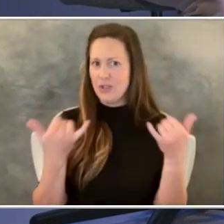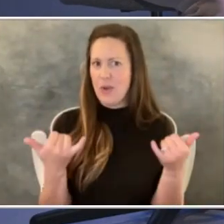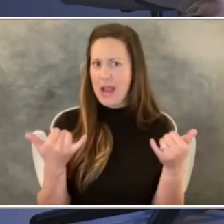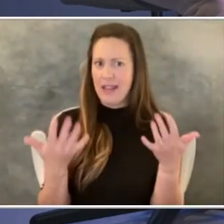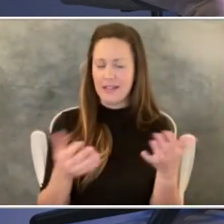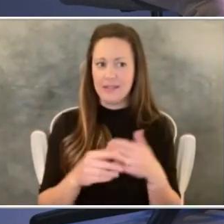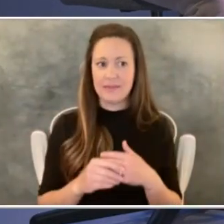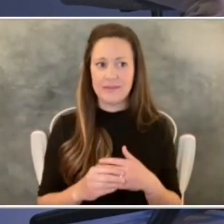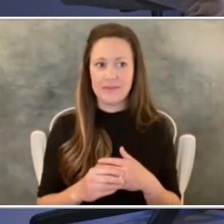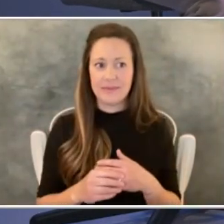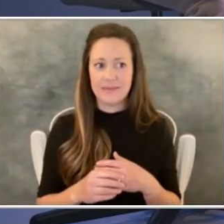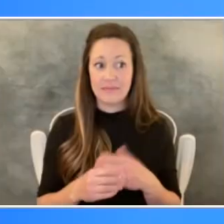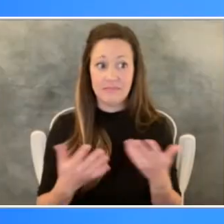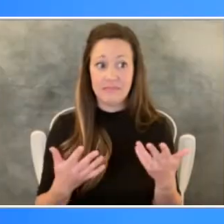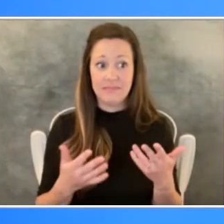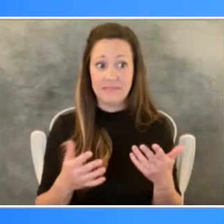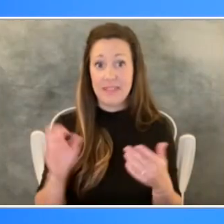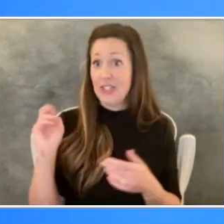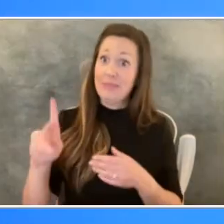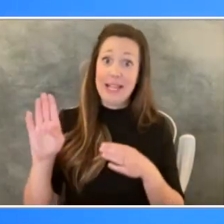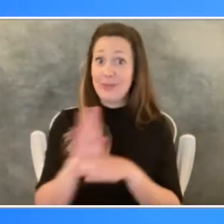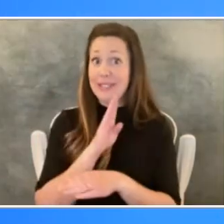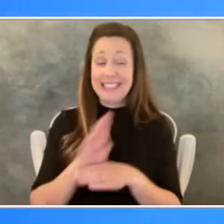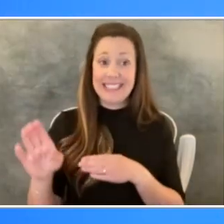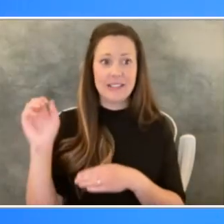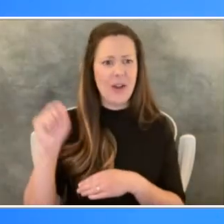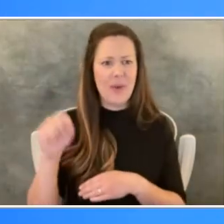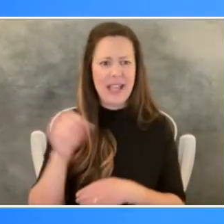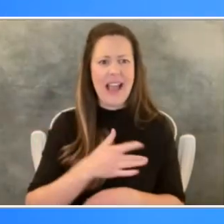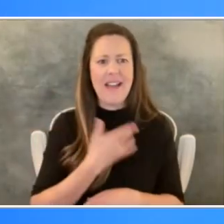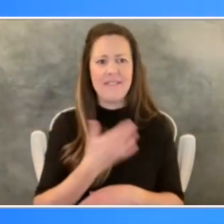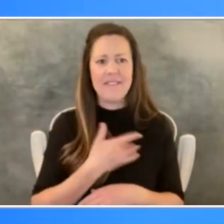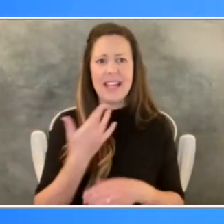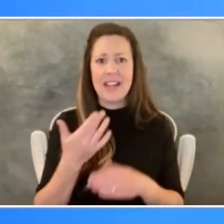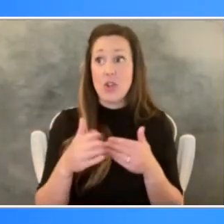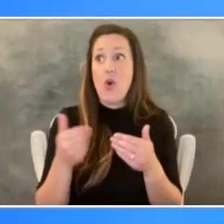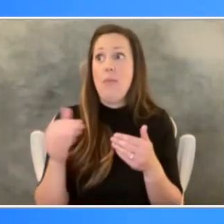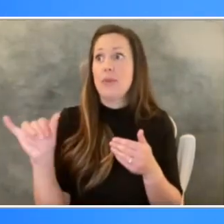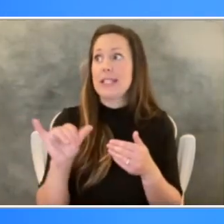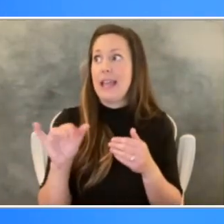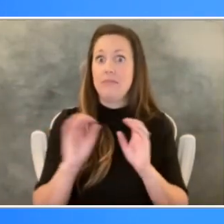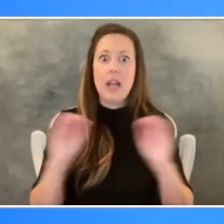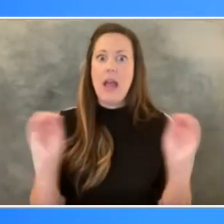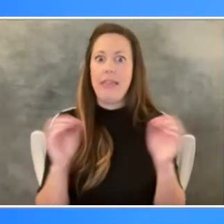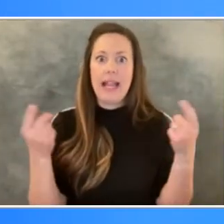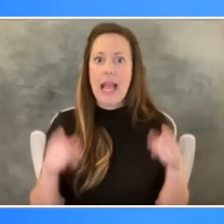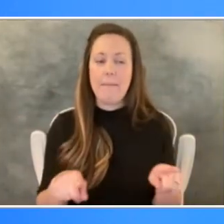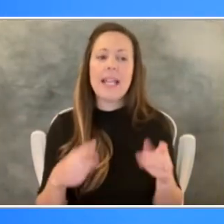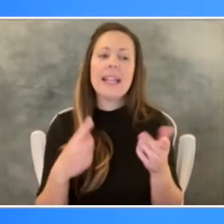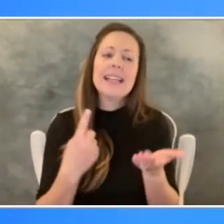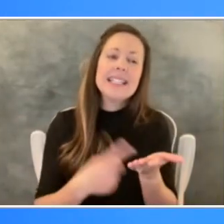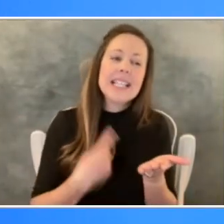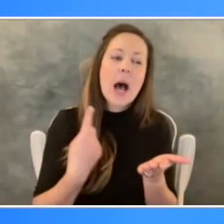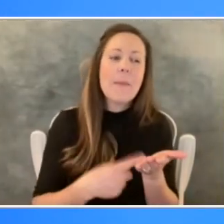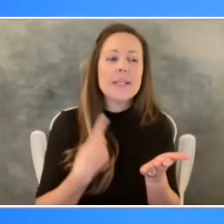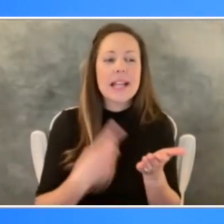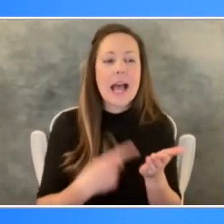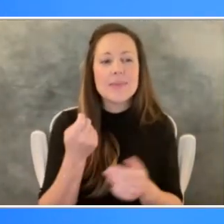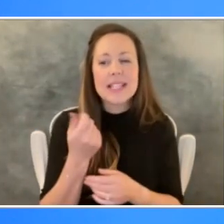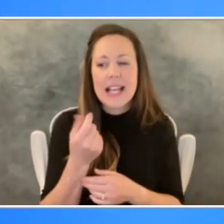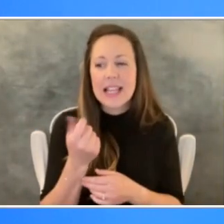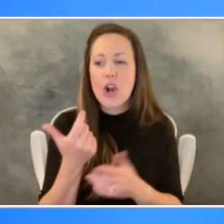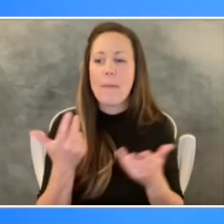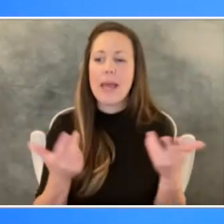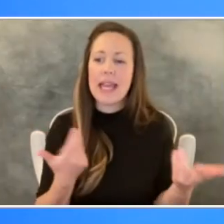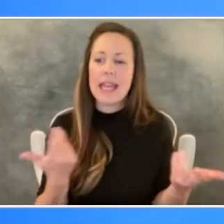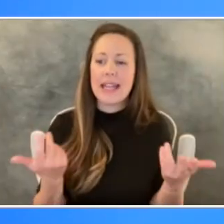back to amazing. business? Yeah, it feels almost as if nothing ever happened. Sometimes there's some worry, not really